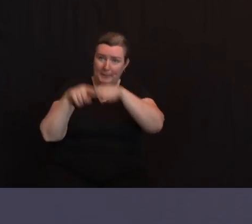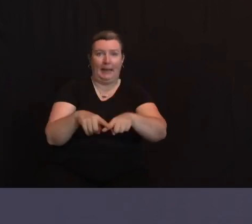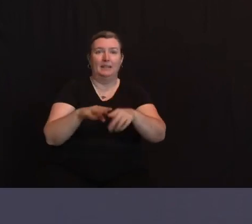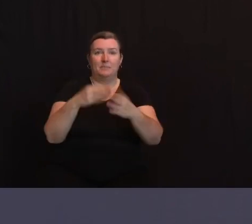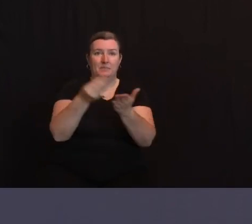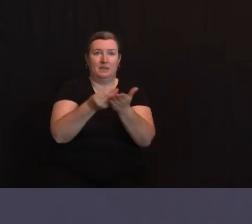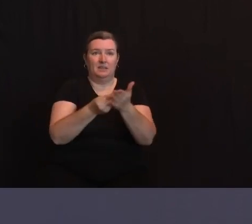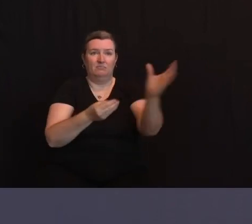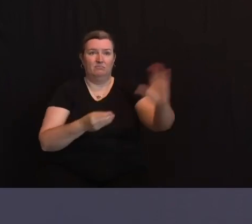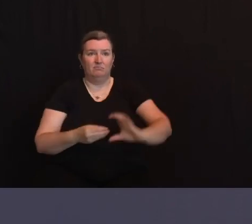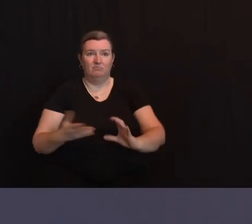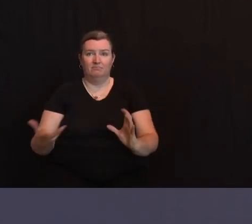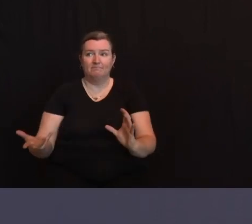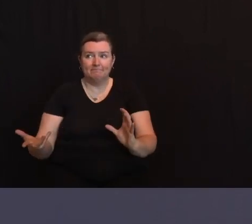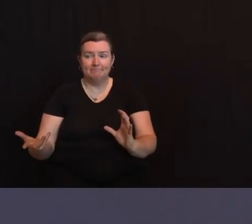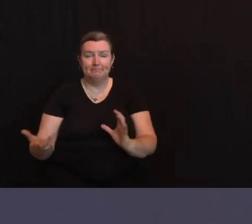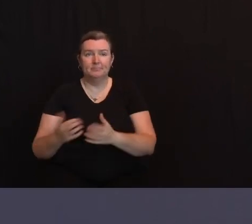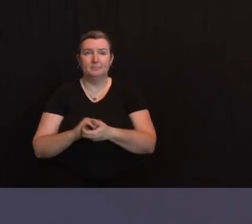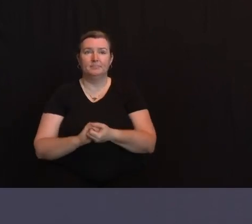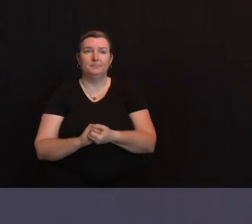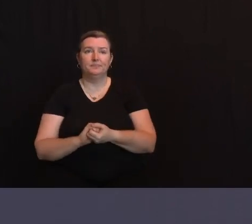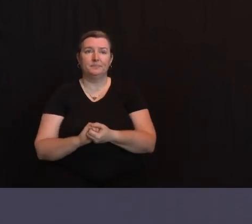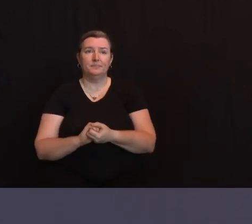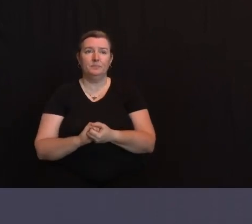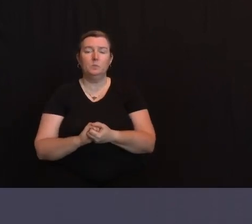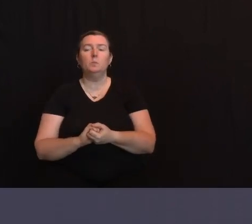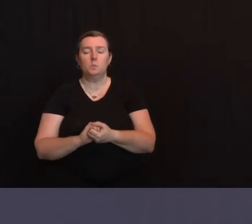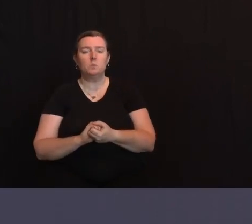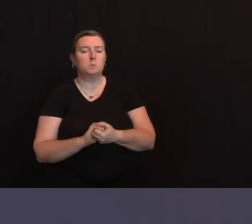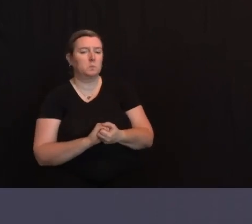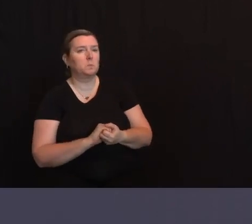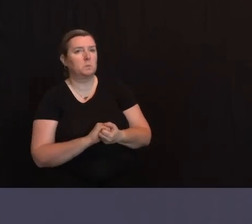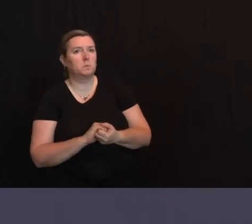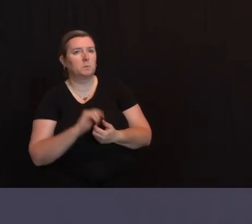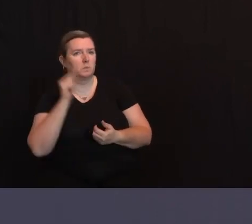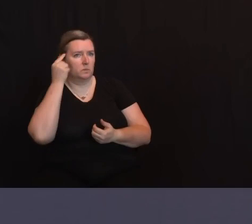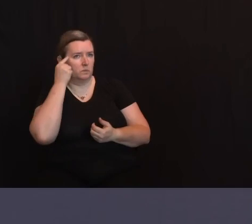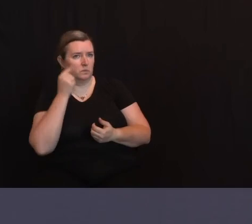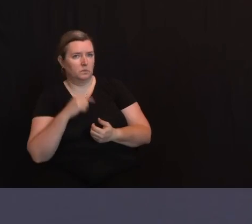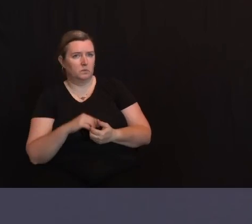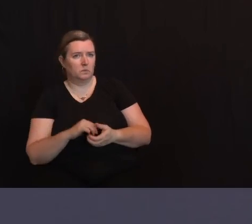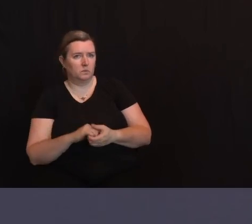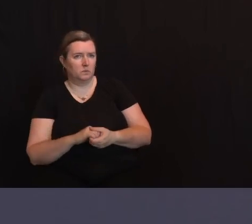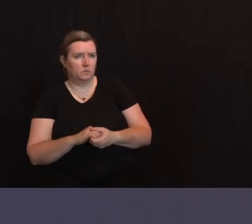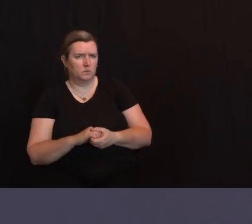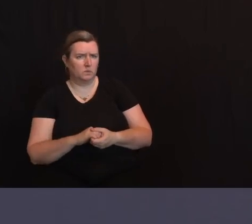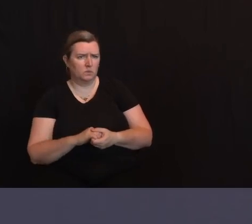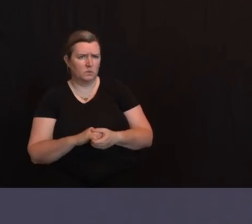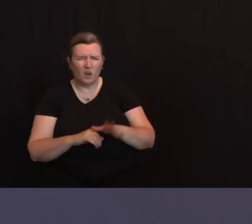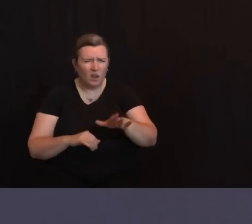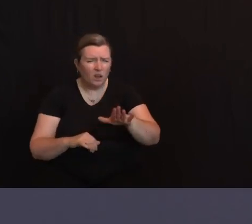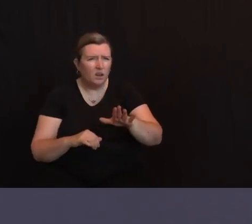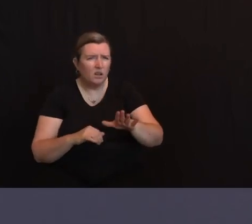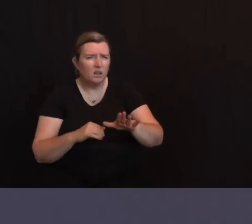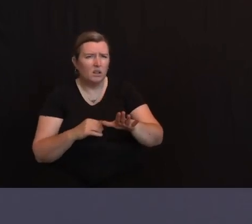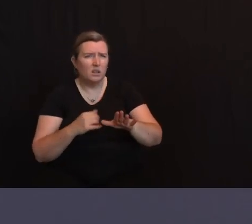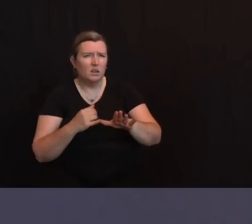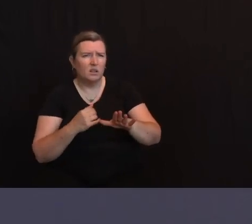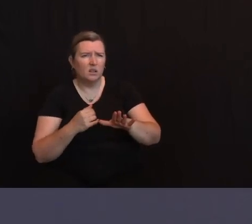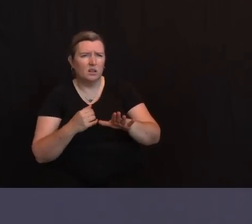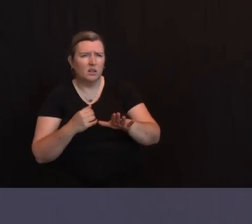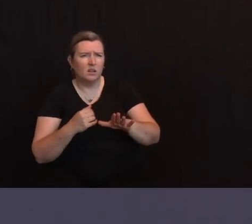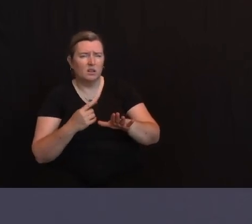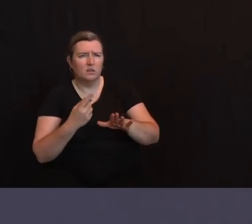is on the connect the dots between what? If you can come back, ask one. A lot of them, like I had a chance to talk to a couple of